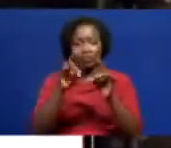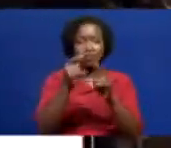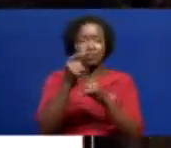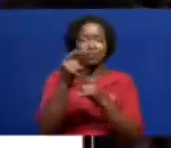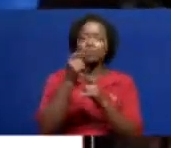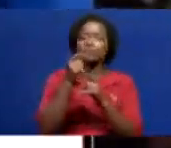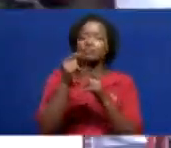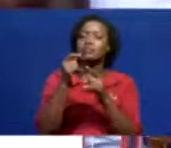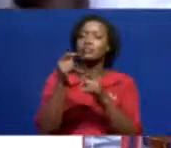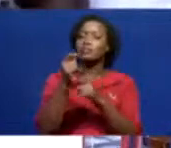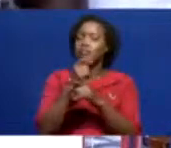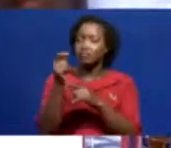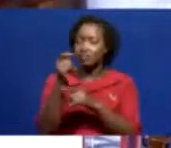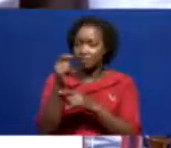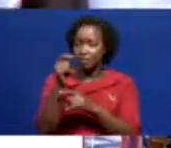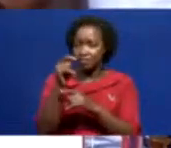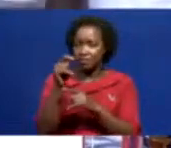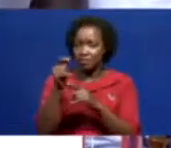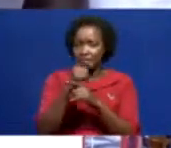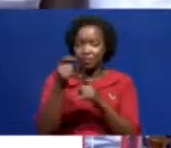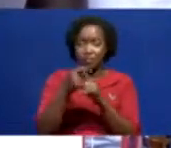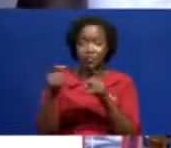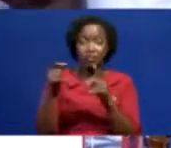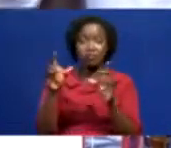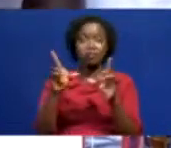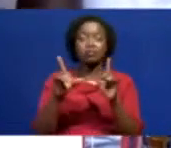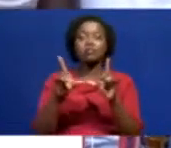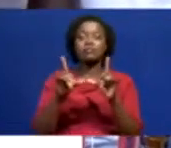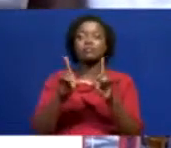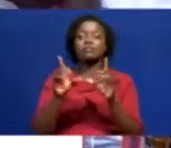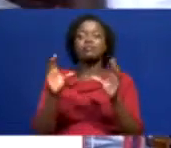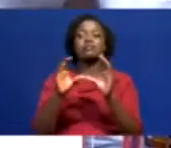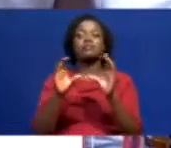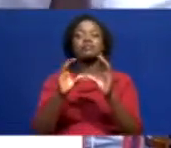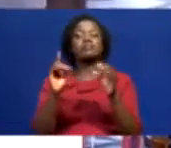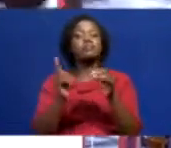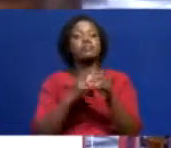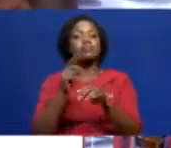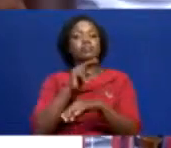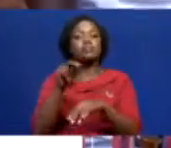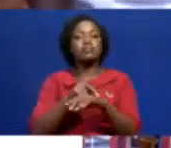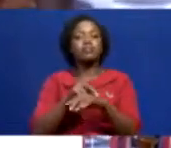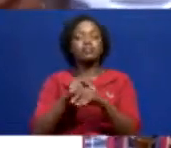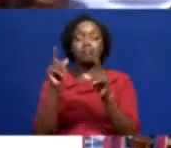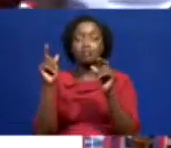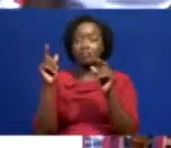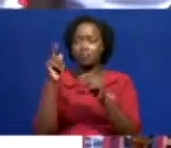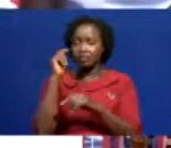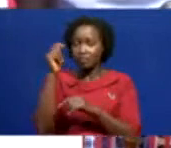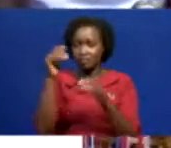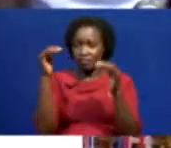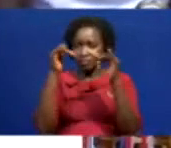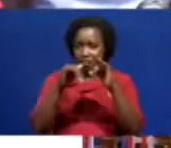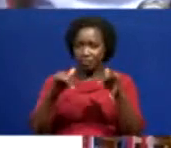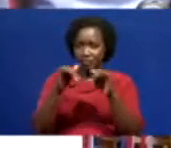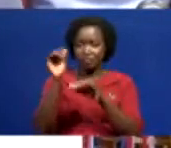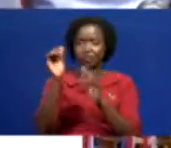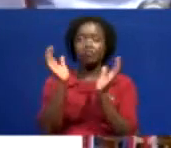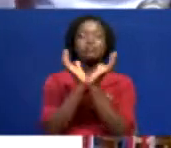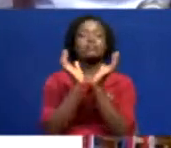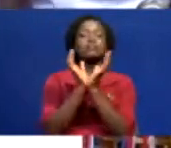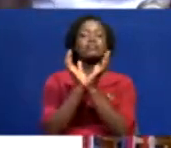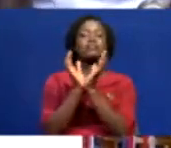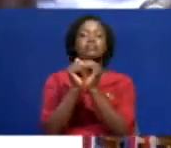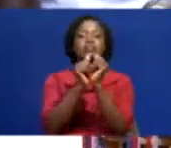from certified coaches. We are preparing the first national talent camp at Kasarani that will bring together the